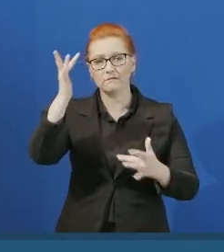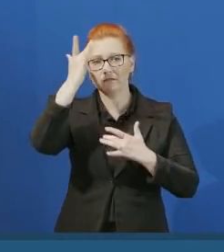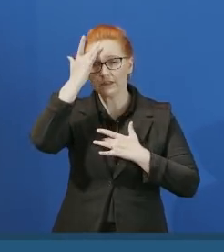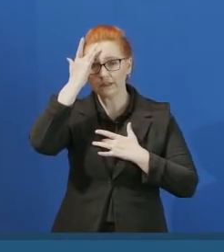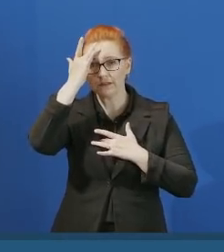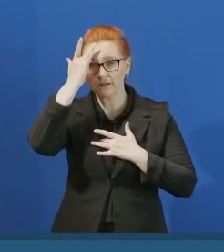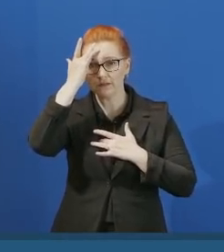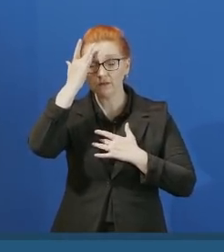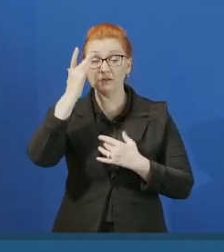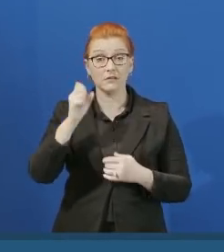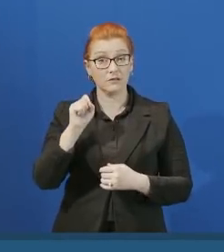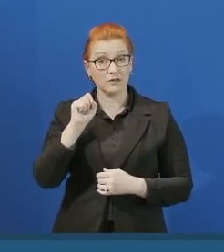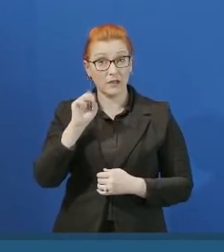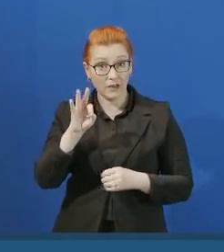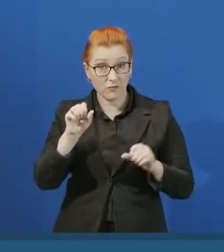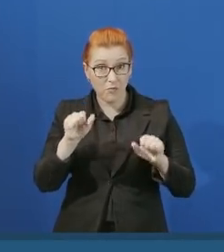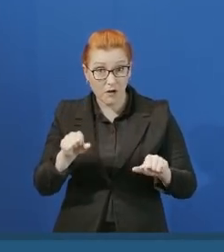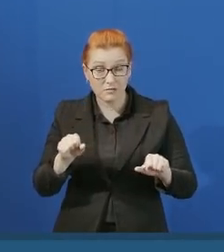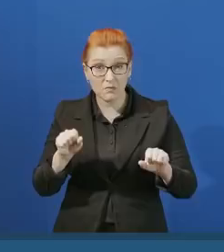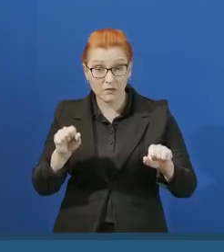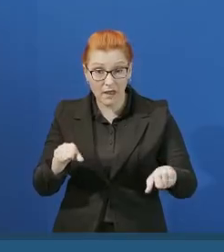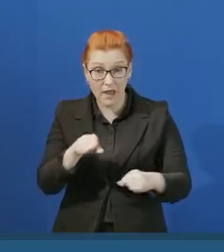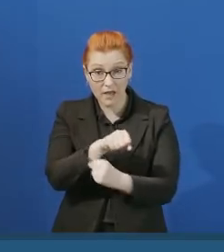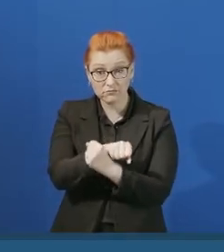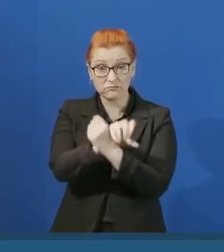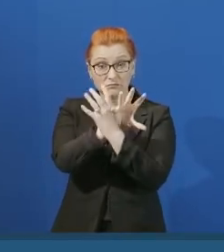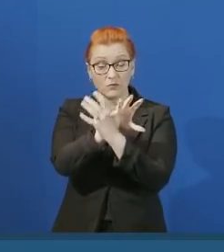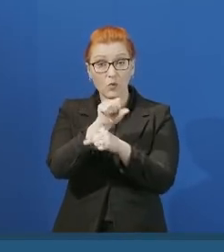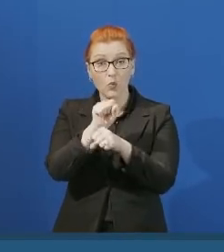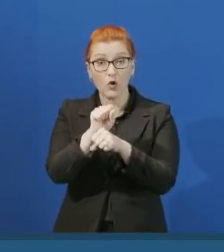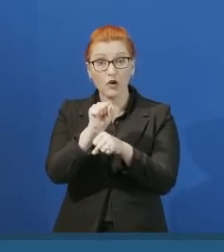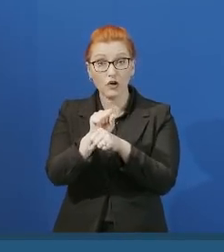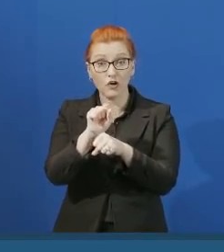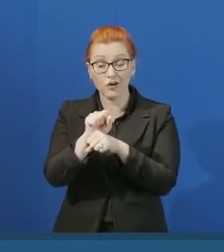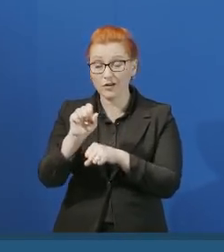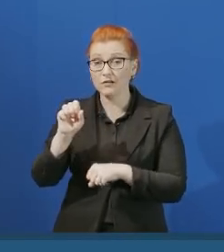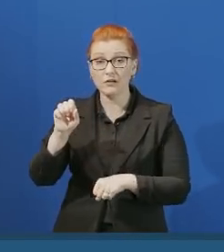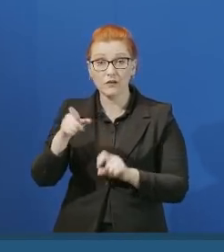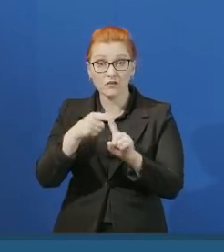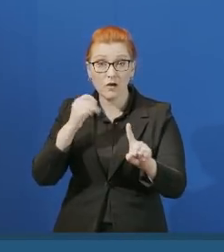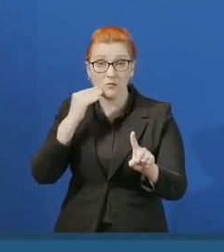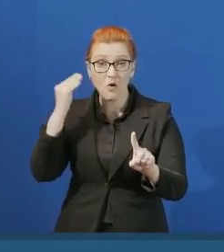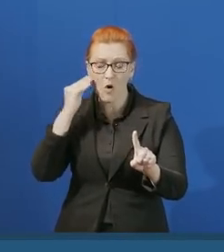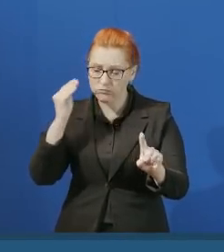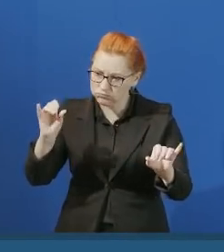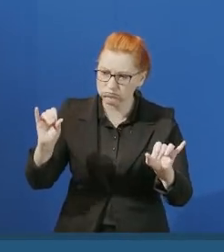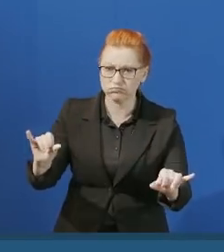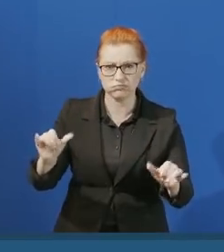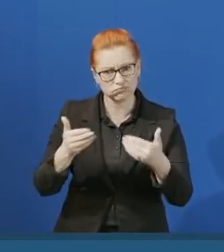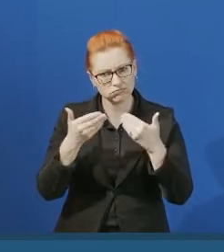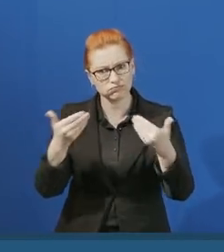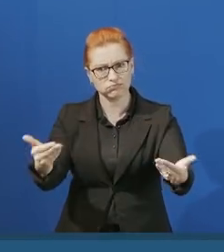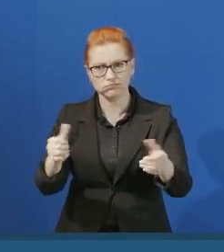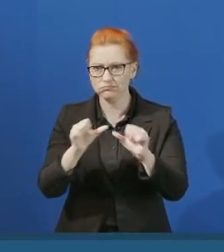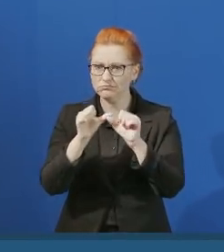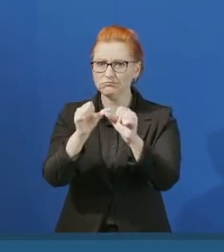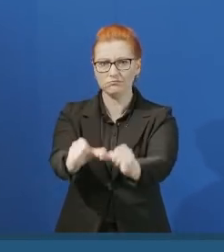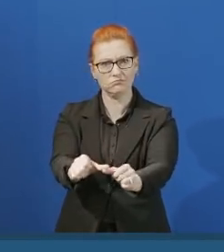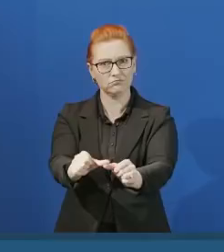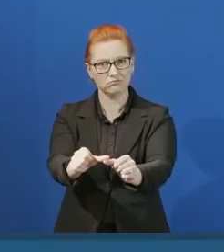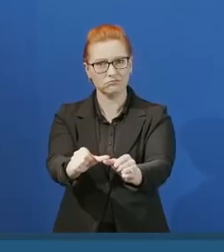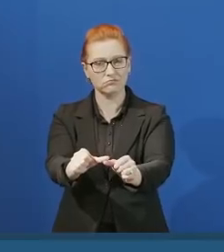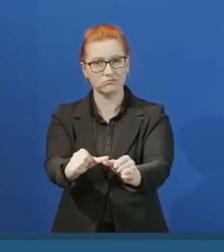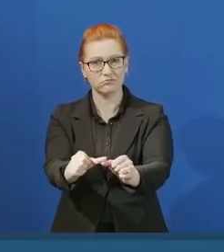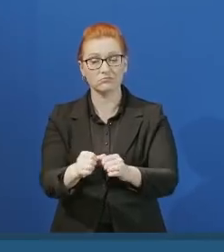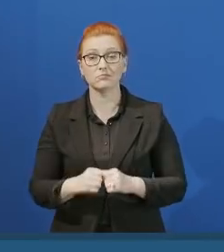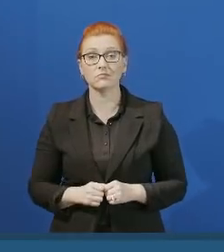coming weeks. What you can expect in May and we'll visit as often as necessary, as